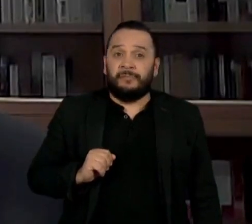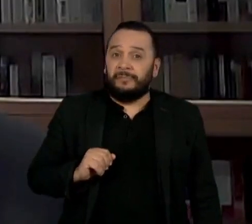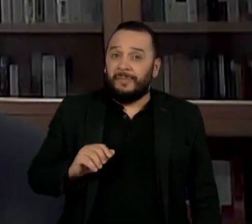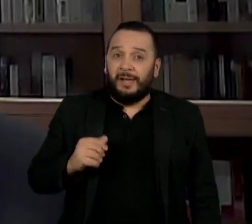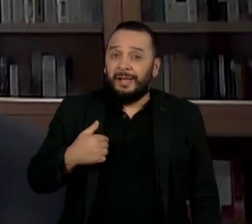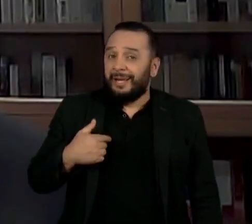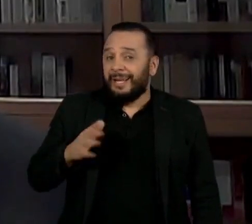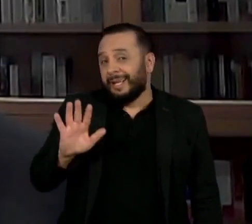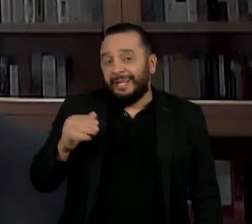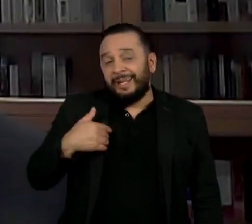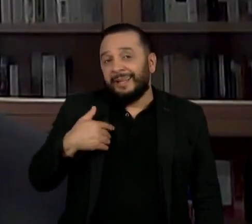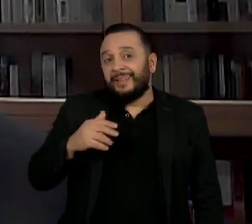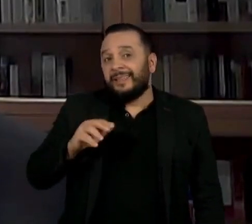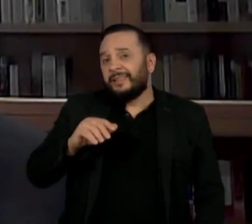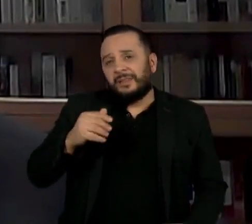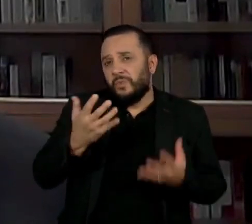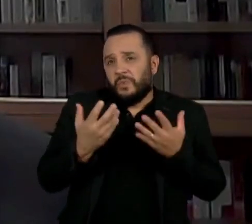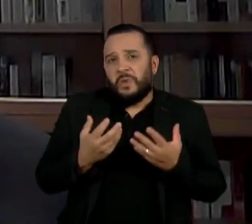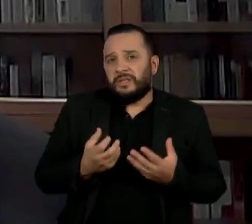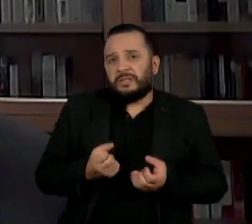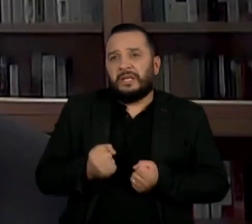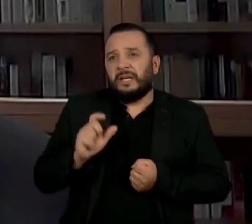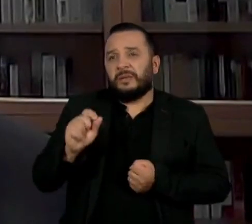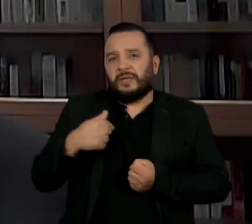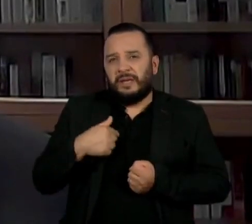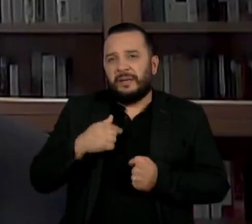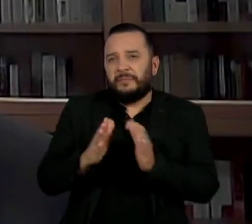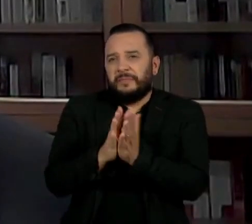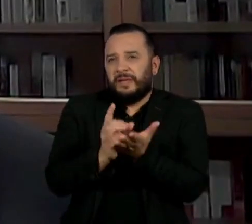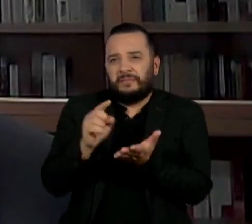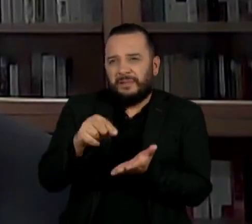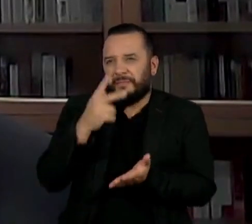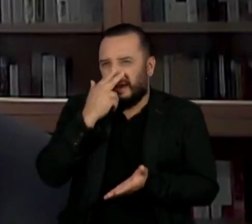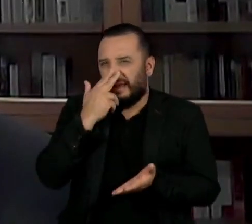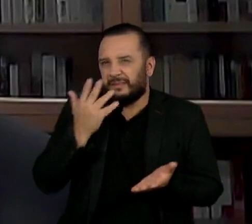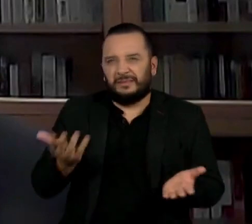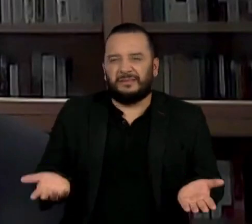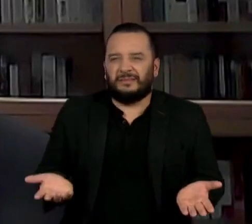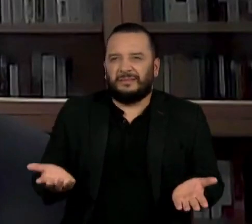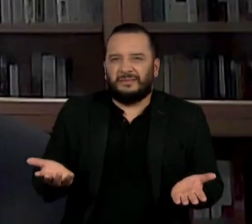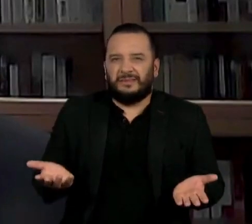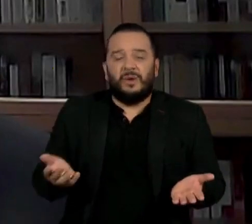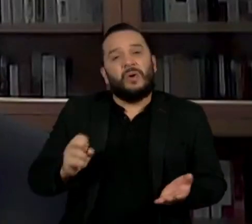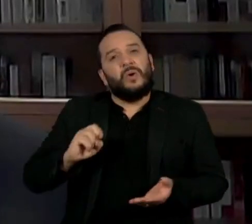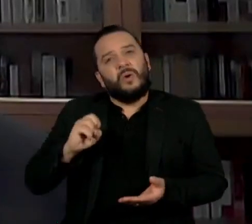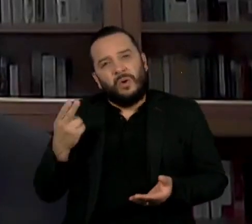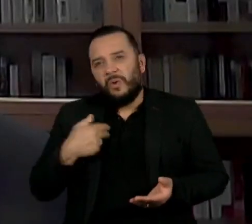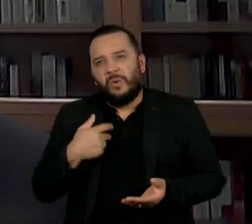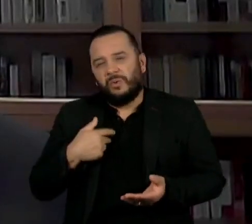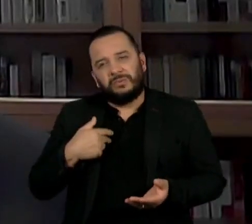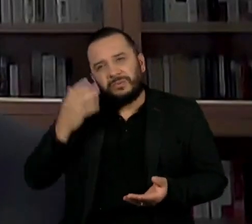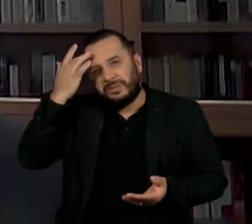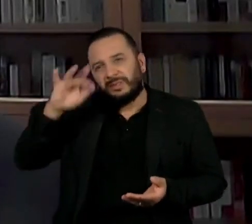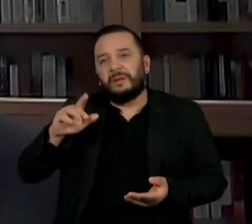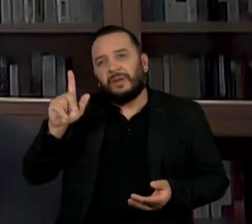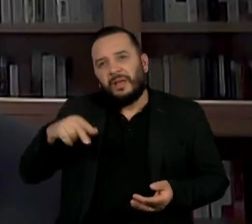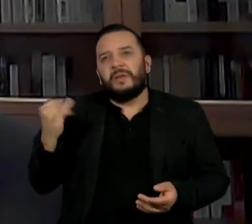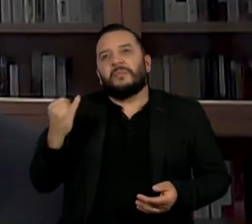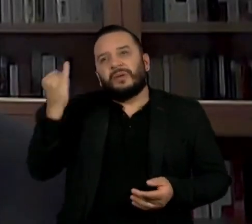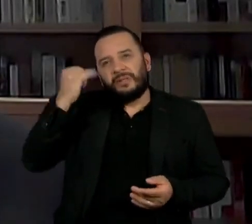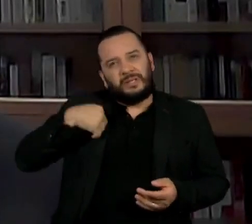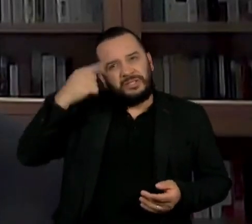no longer recognize what's in the Bible, no longer recognize how important